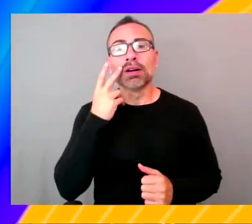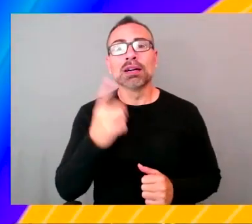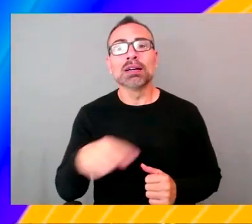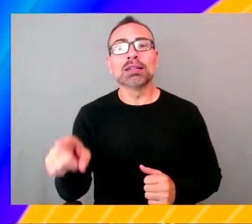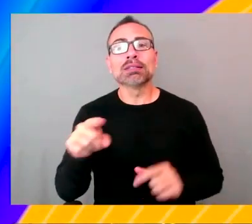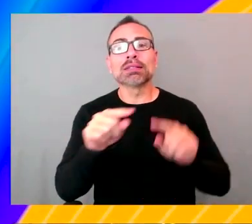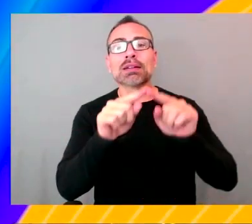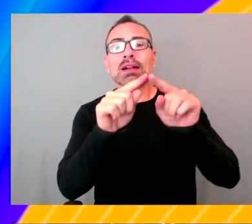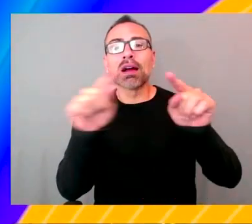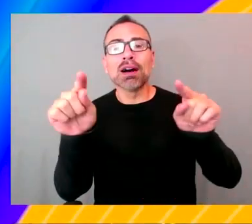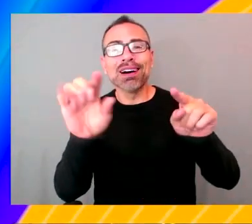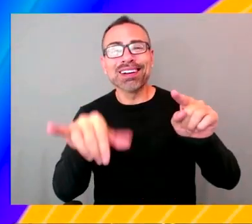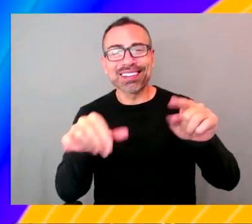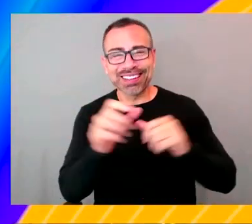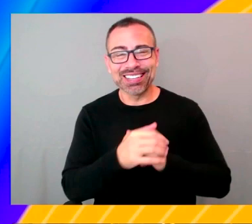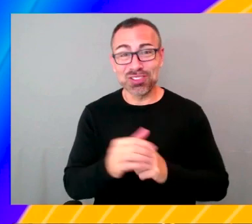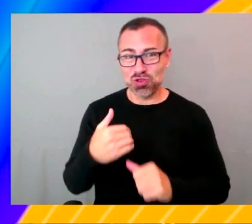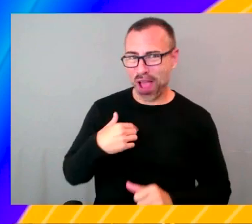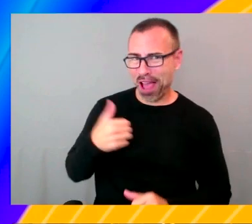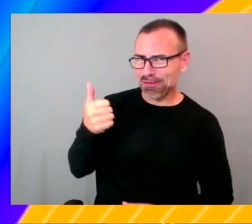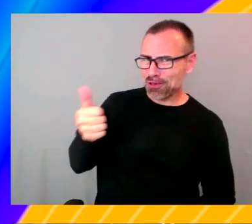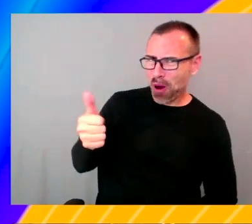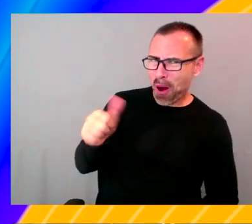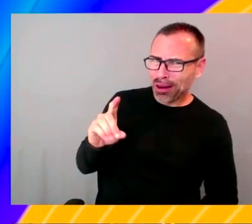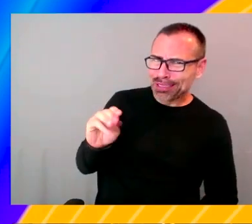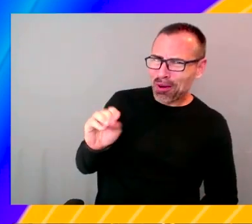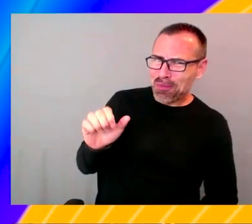prod-webserver.forestpenland.com. Exactly. You got your own domain? I got my own domain name, right?